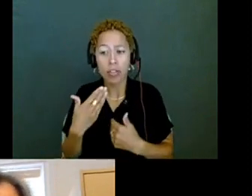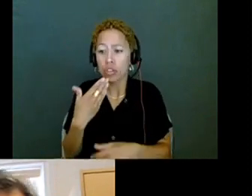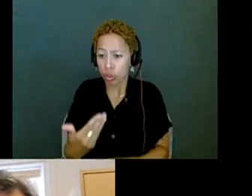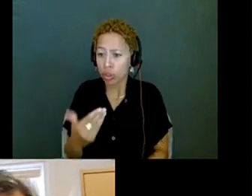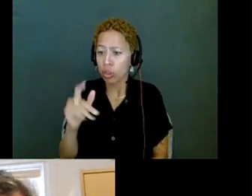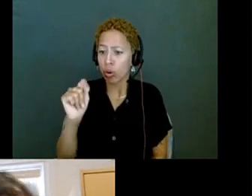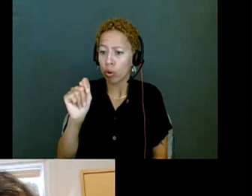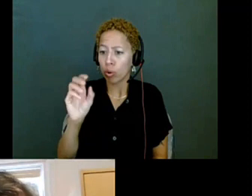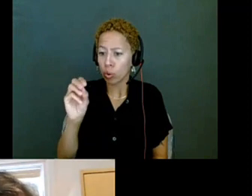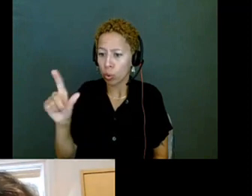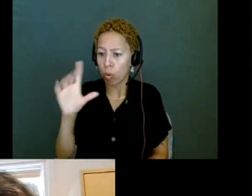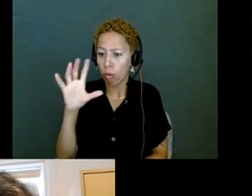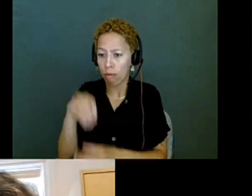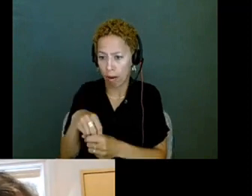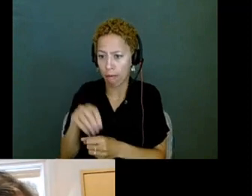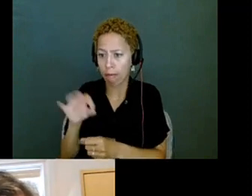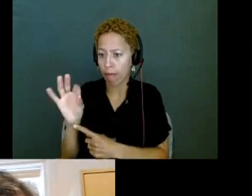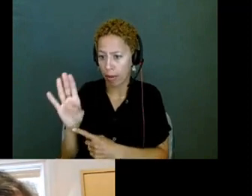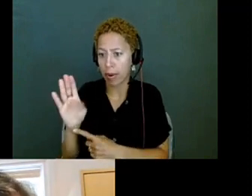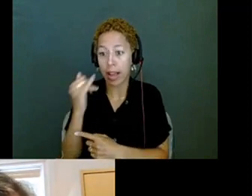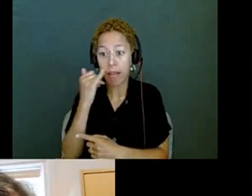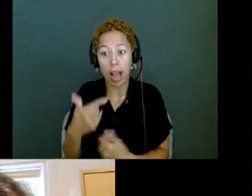regularly, they're very good.